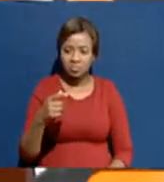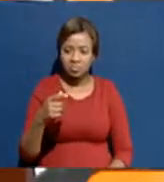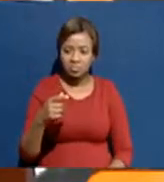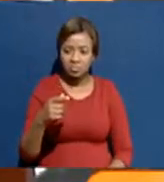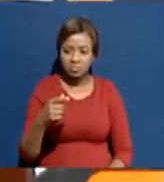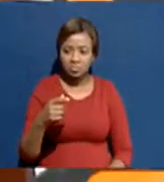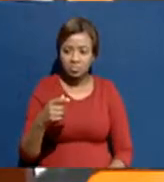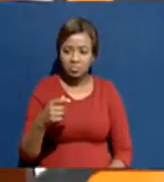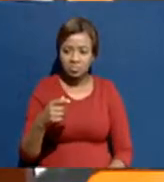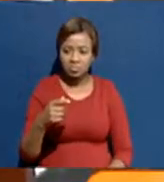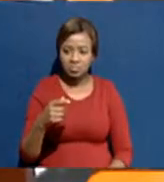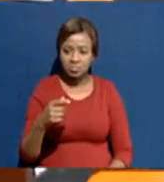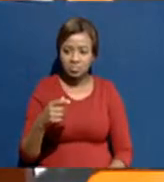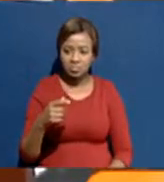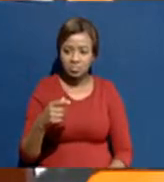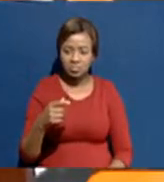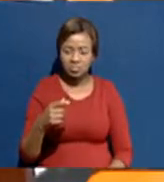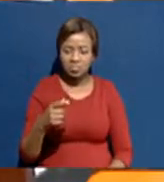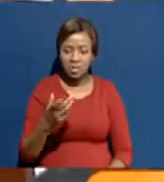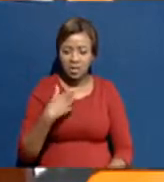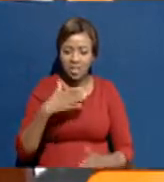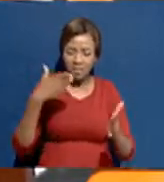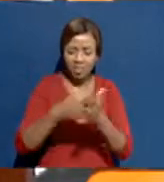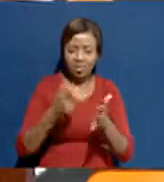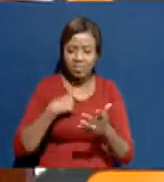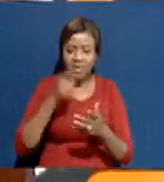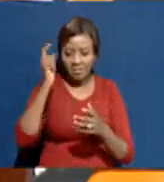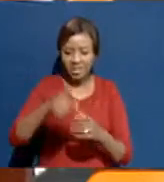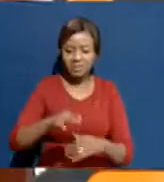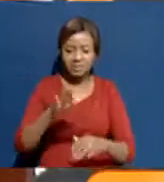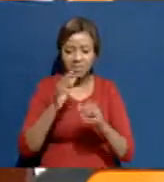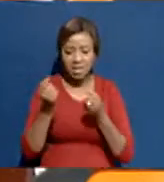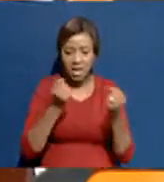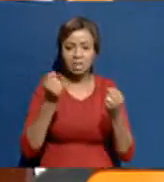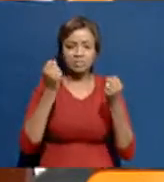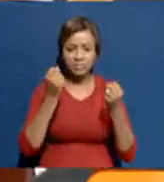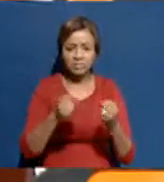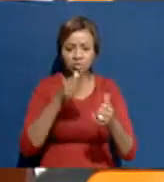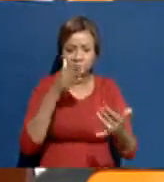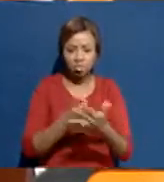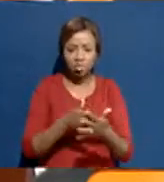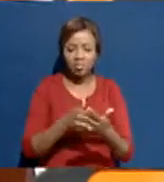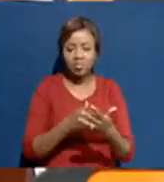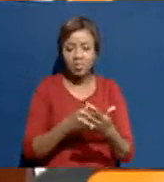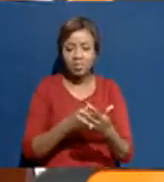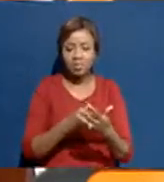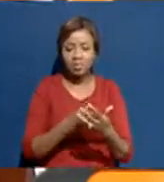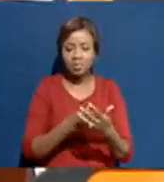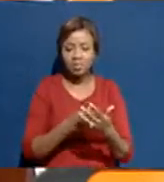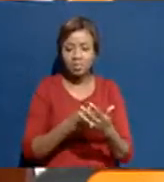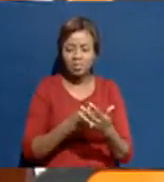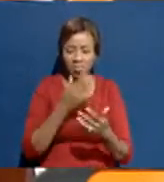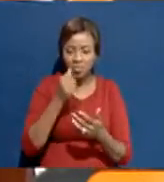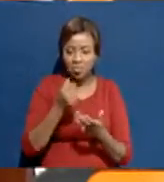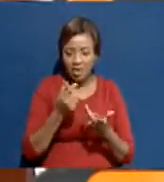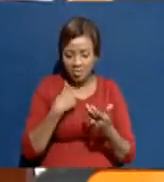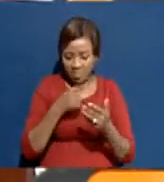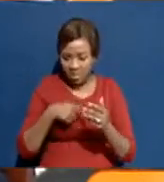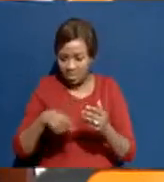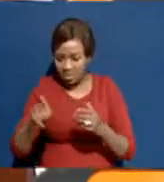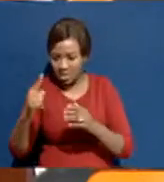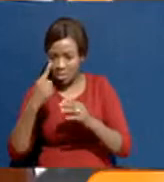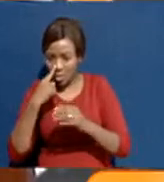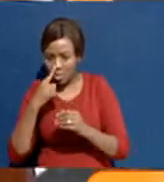The way I was blocked was, in a way, I had to stop. You cannot go through it was a very rough road from the highway to our estate.